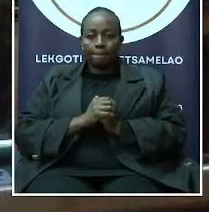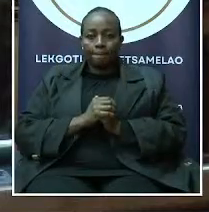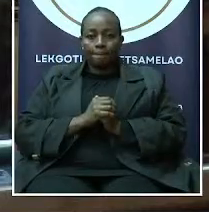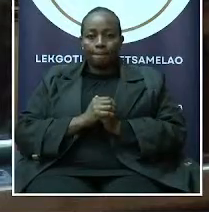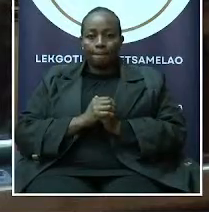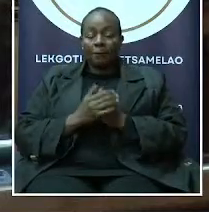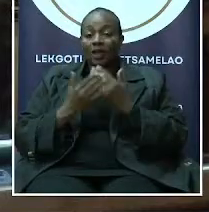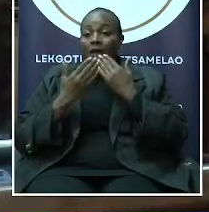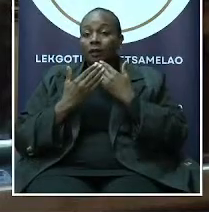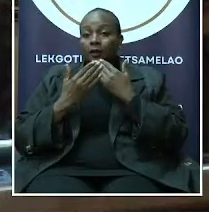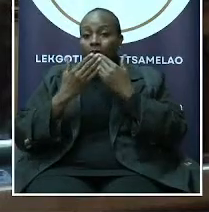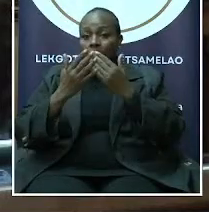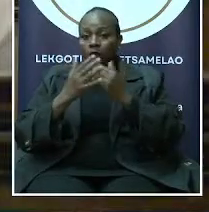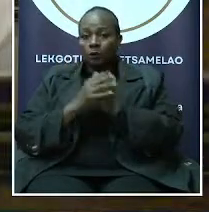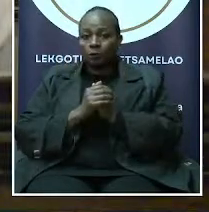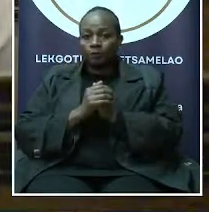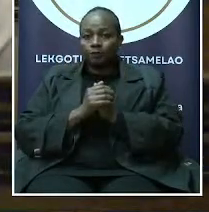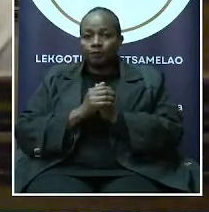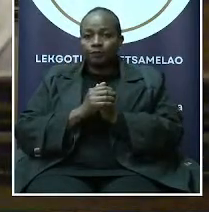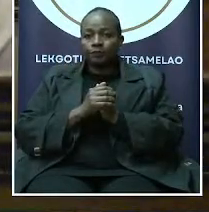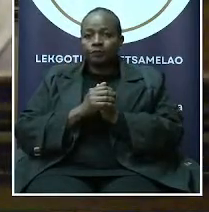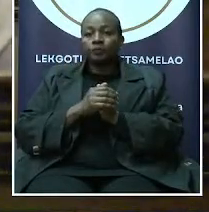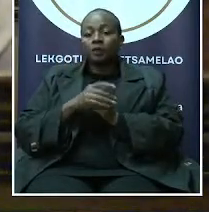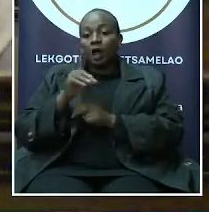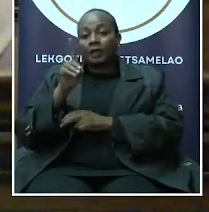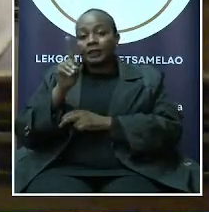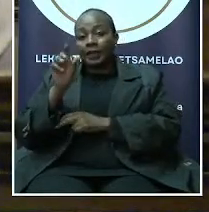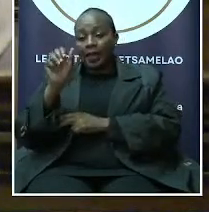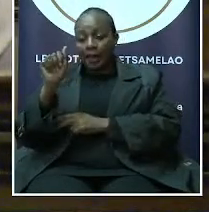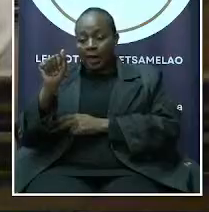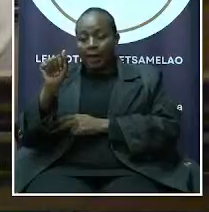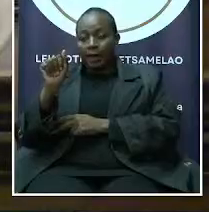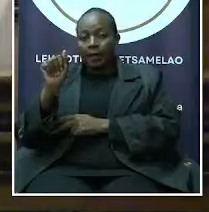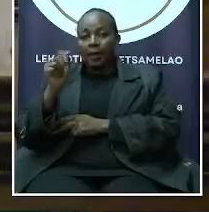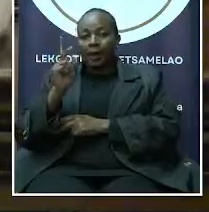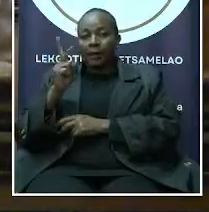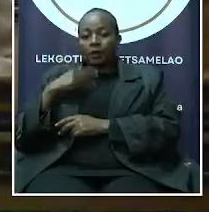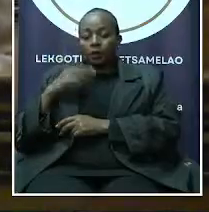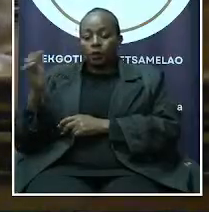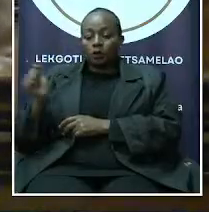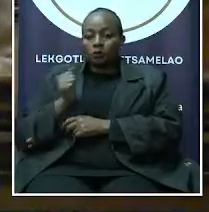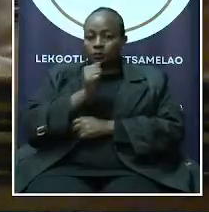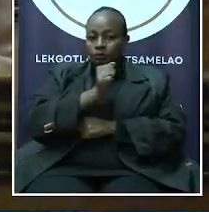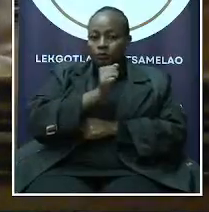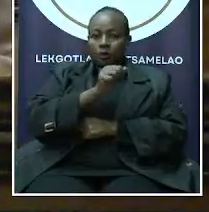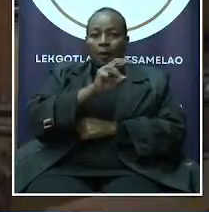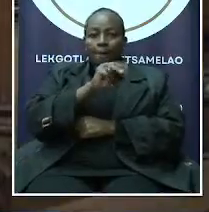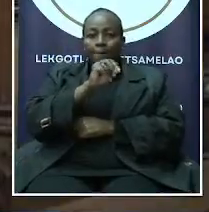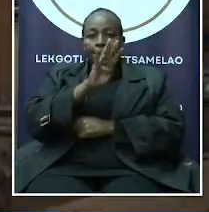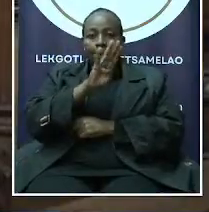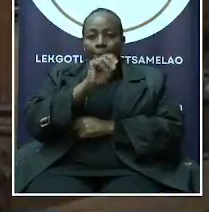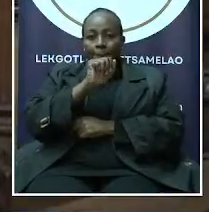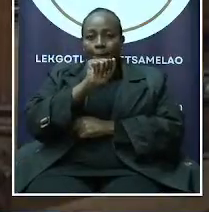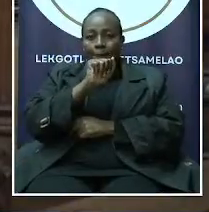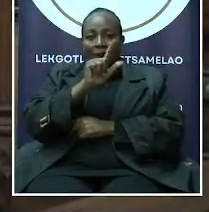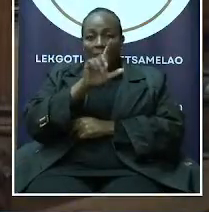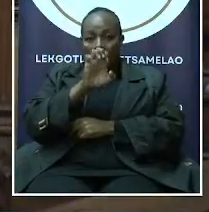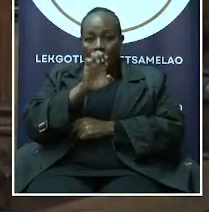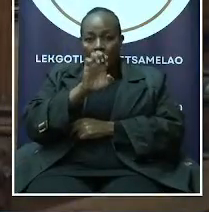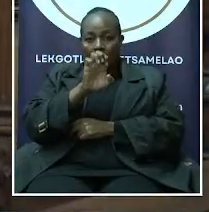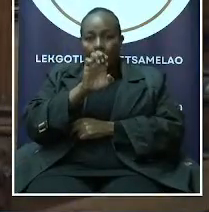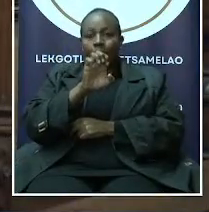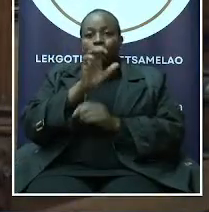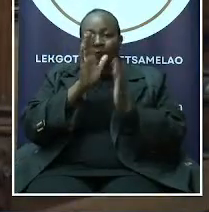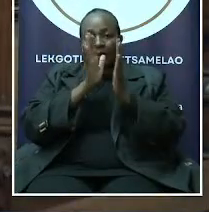Thank you so much. So from the DO also, we would like to appoint Mbali Munaba, and she will have 10 minutes on